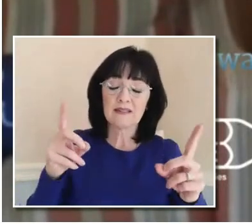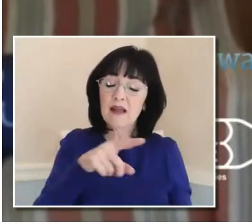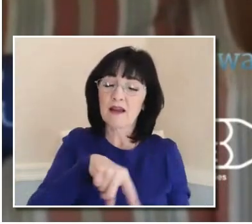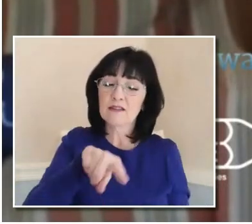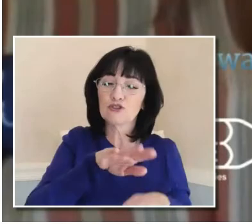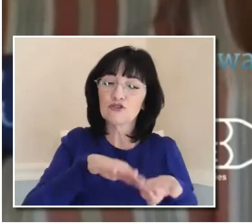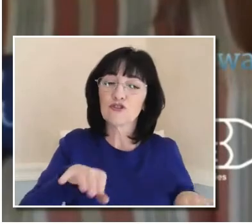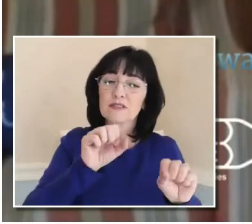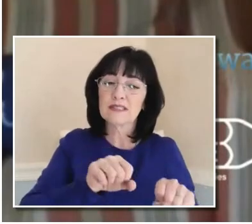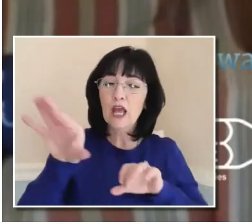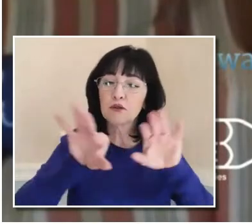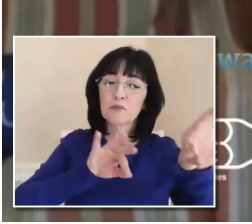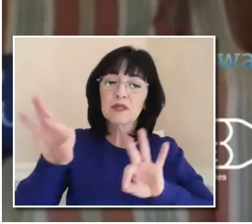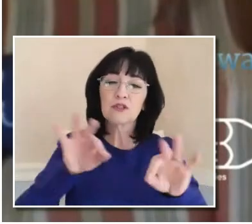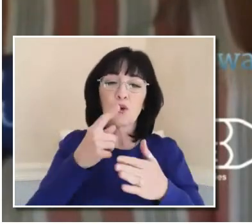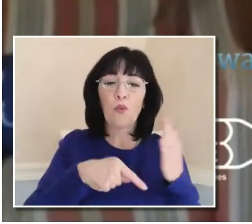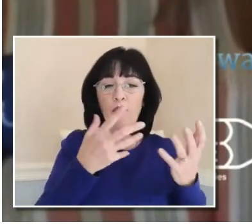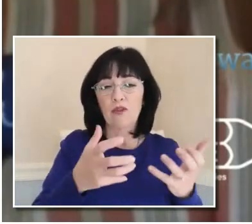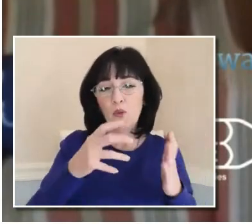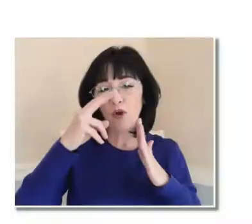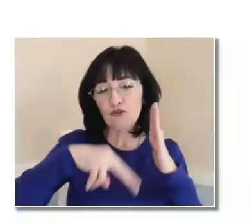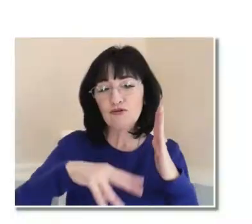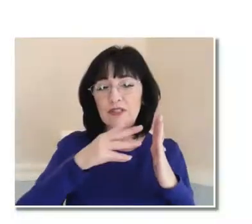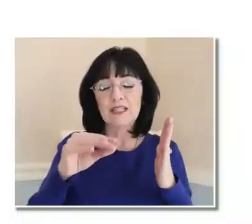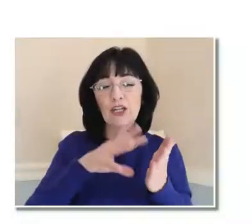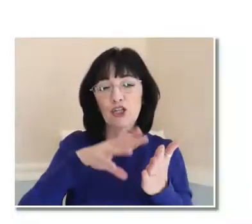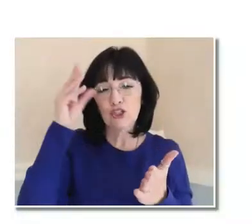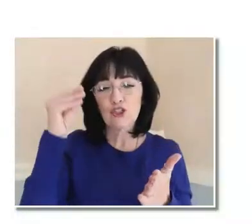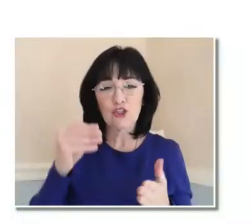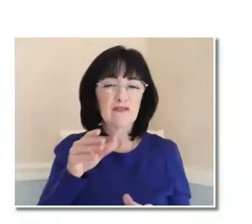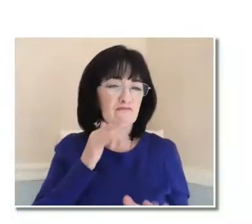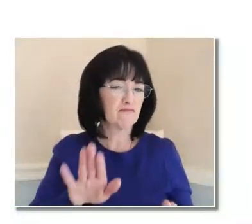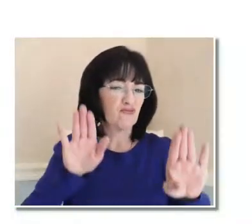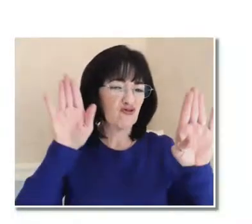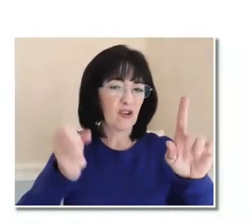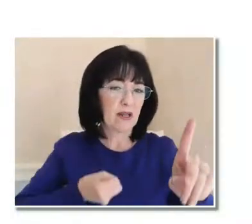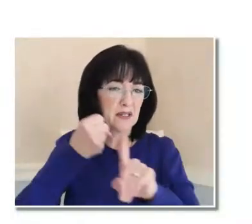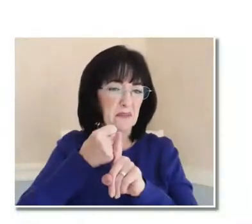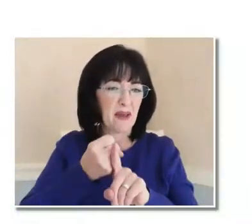what they learn and read about. It's just a great impact.